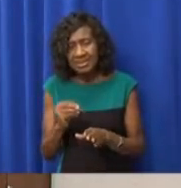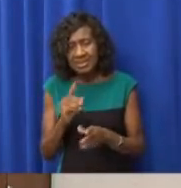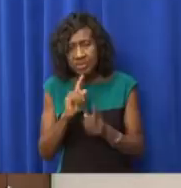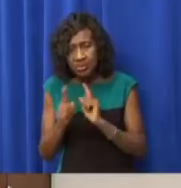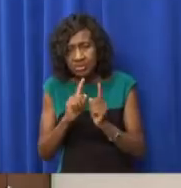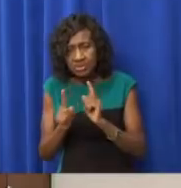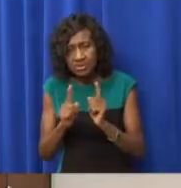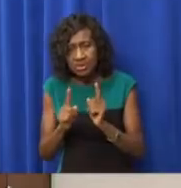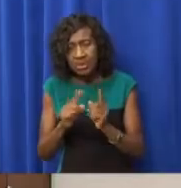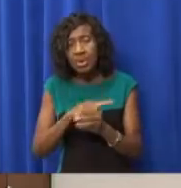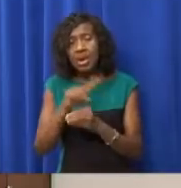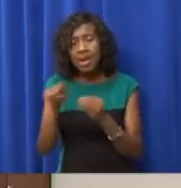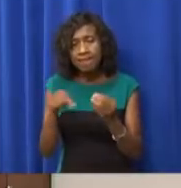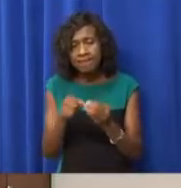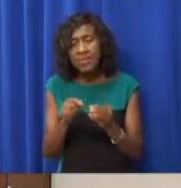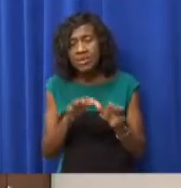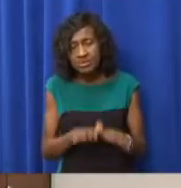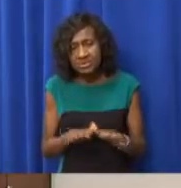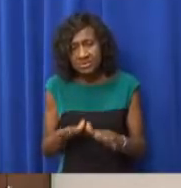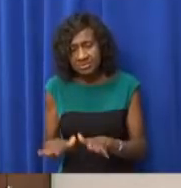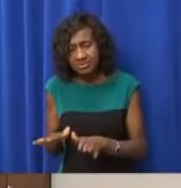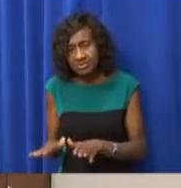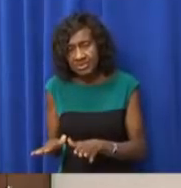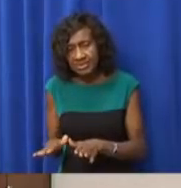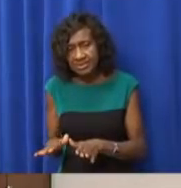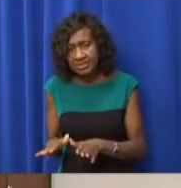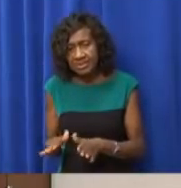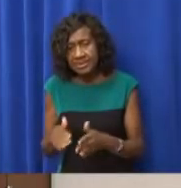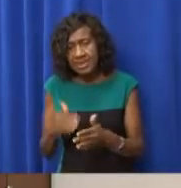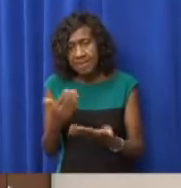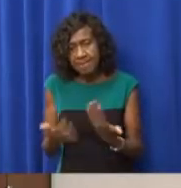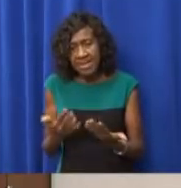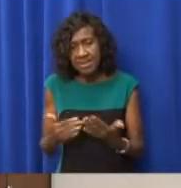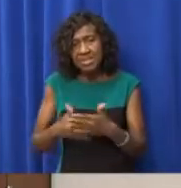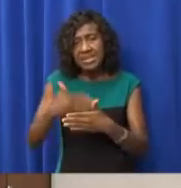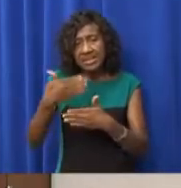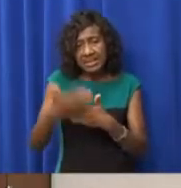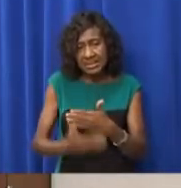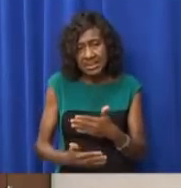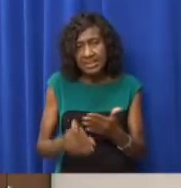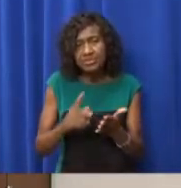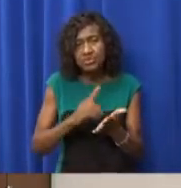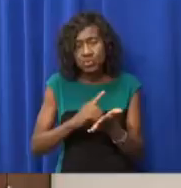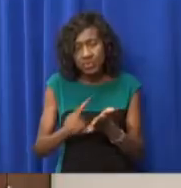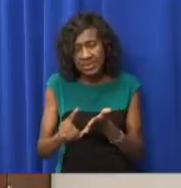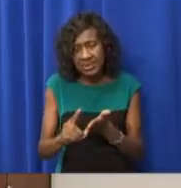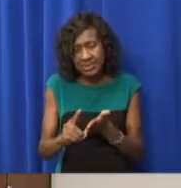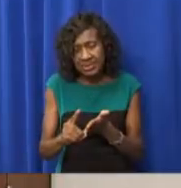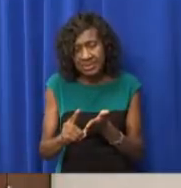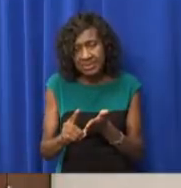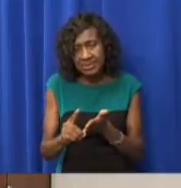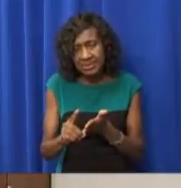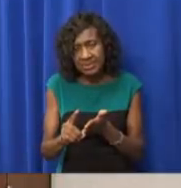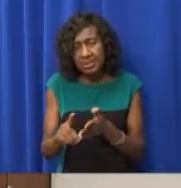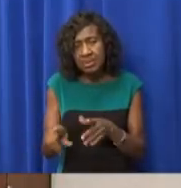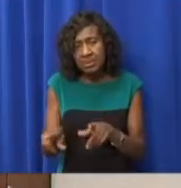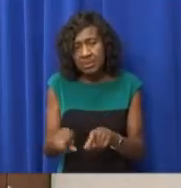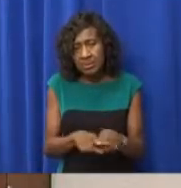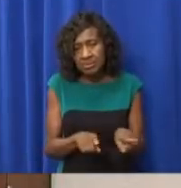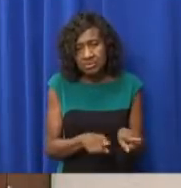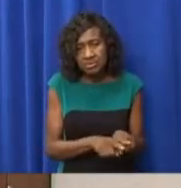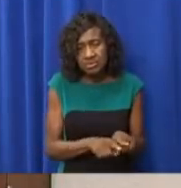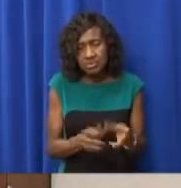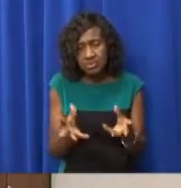And that is very likely to happen next week. I also wanted to mention at the same time